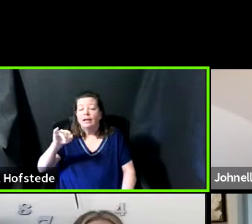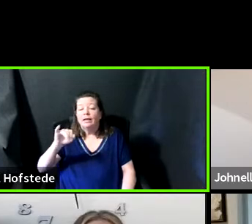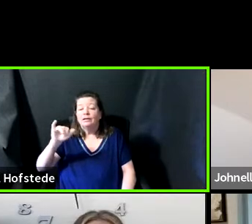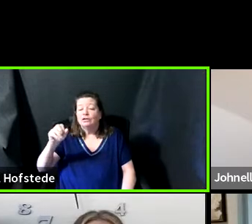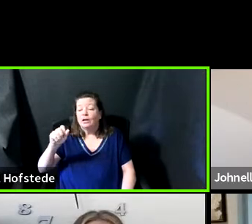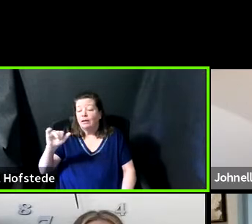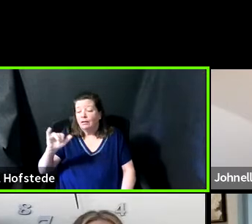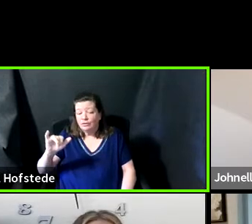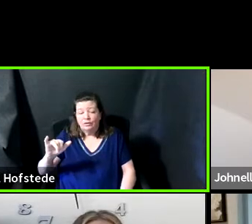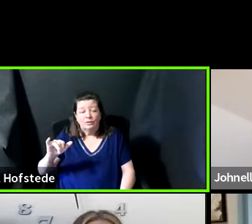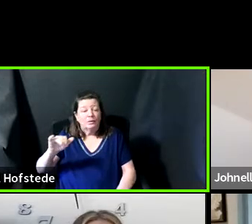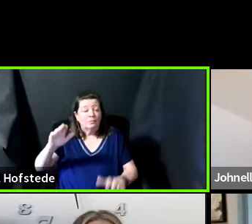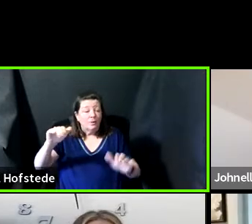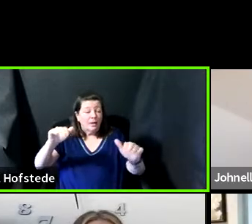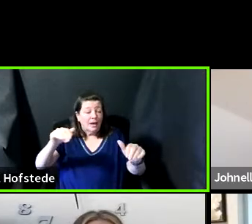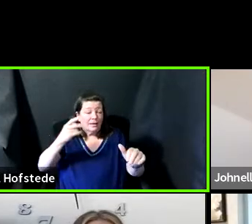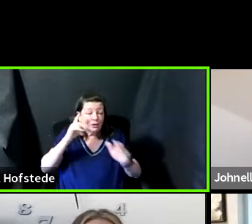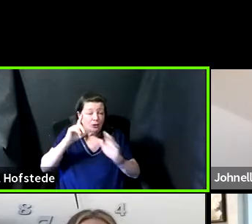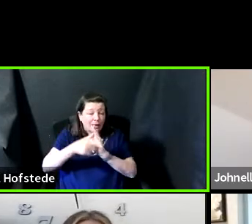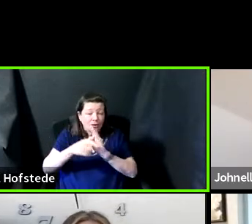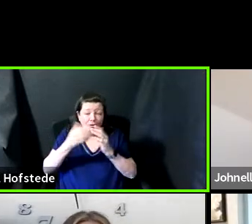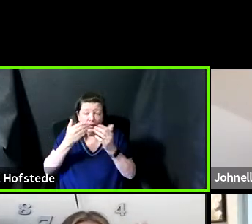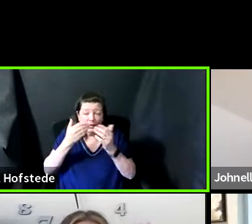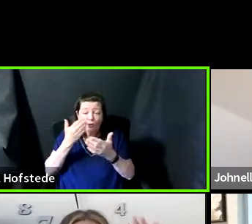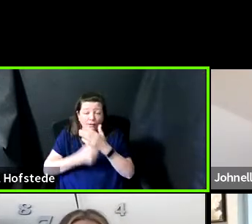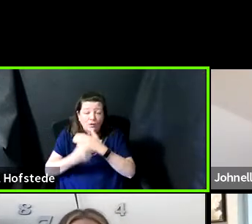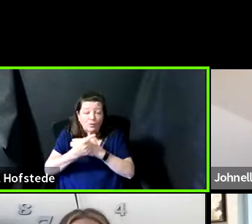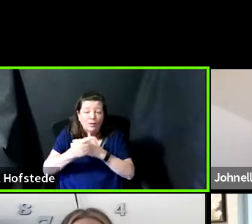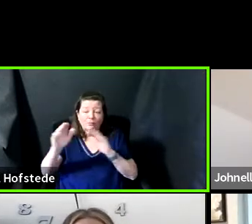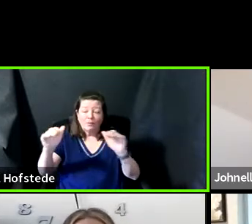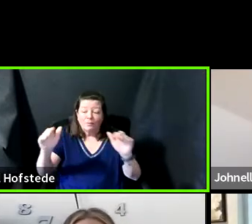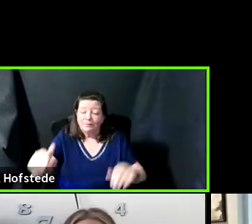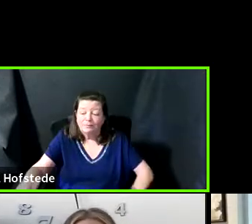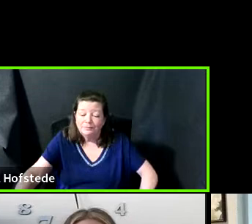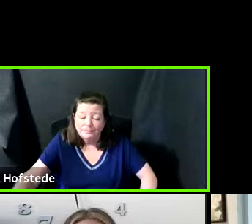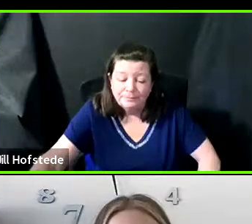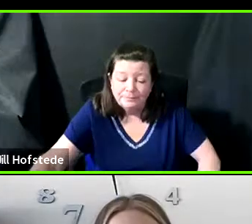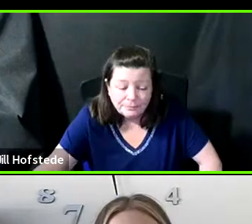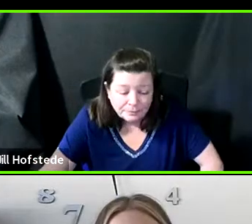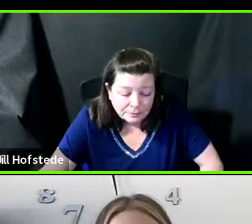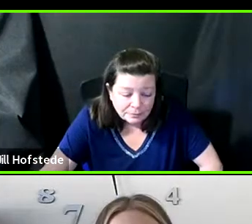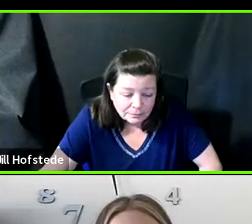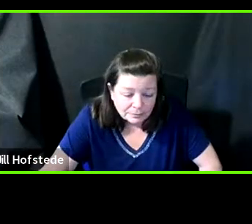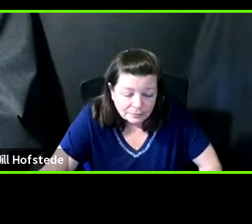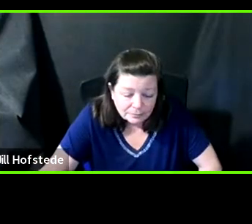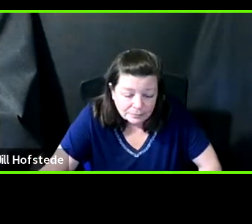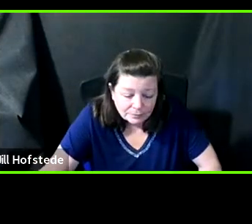See you all soon. Thanks, everybody. Thank you. Have a good night. Thank you, everyone.